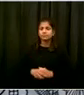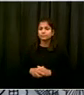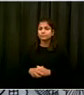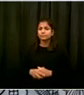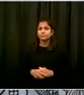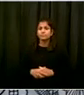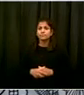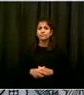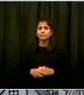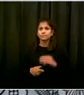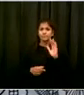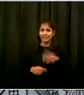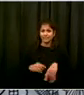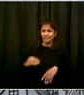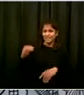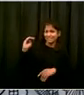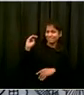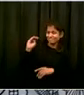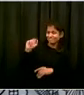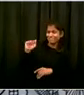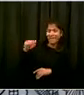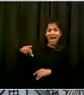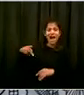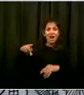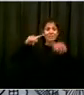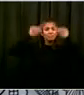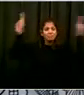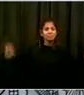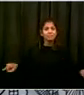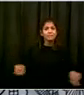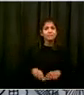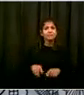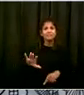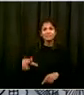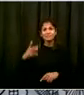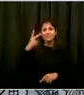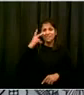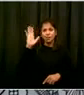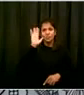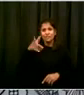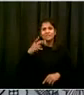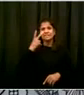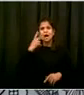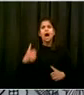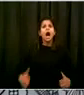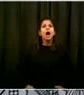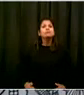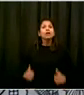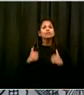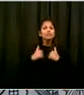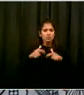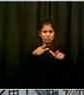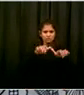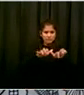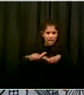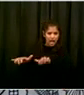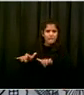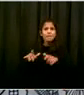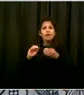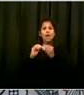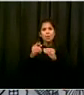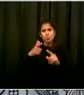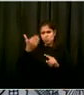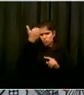we're hearing from people is you might have a street where a business on one side of the street has to close and on the other side of the street doesn't have to close. There's a lot